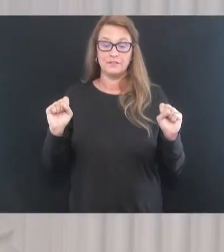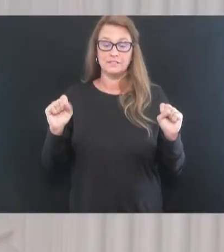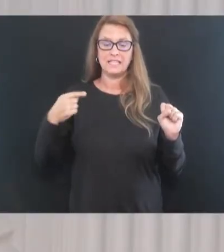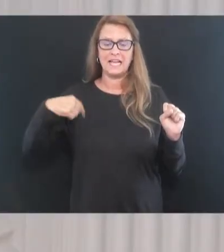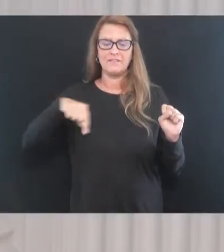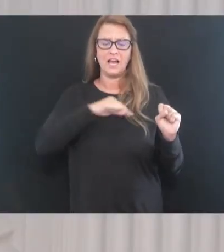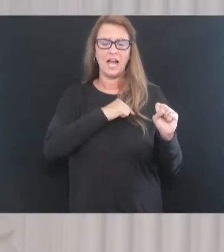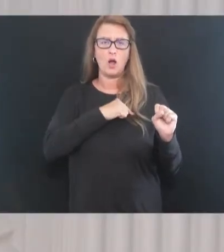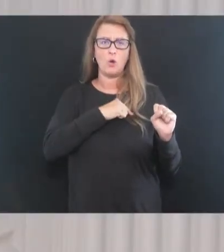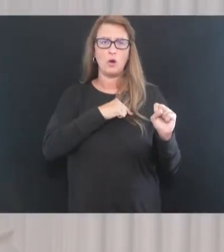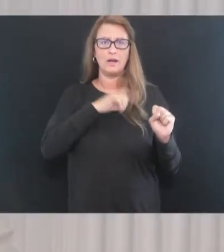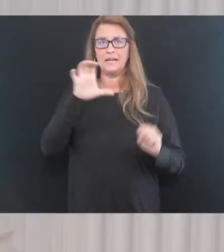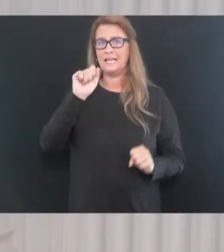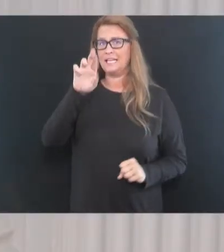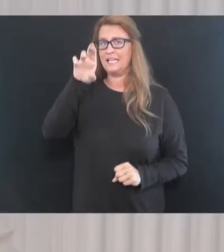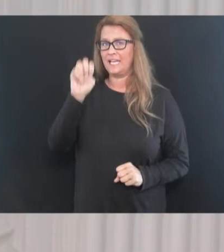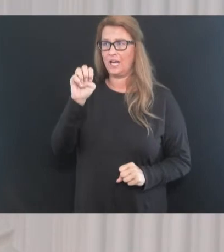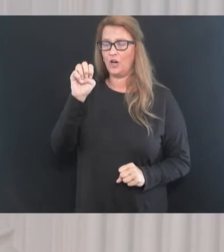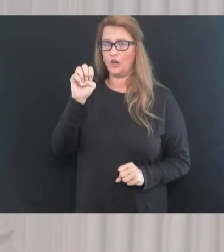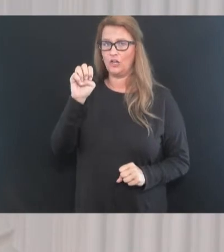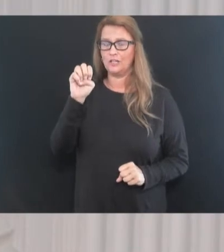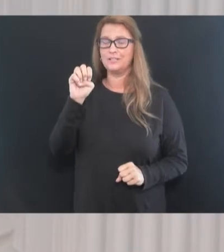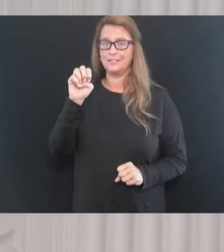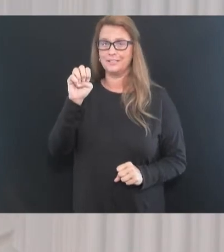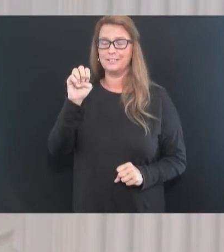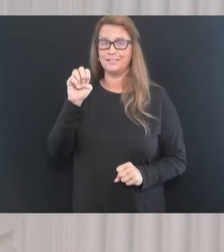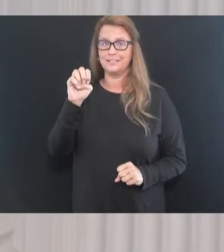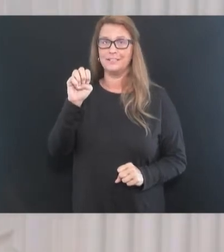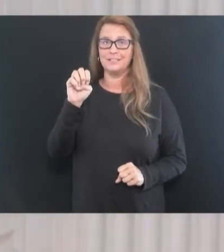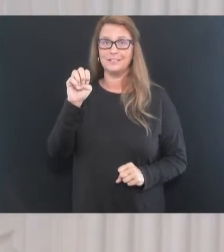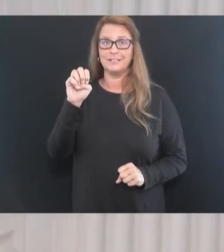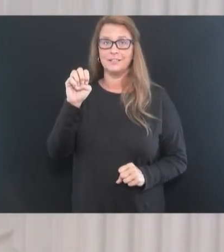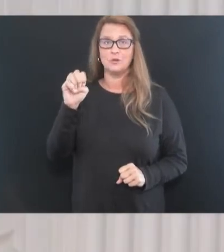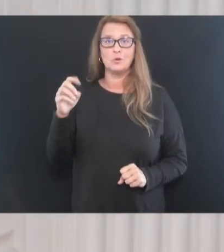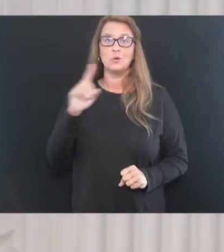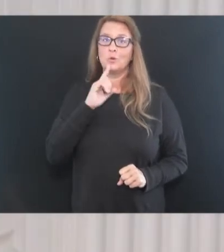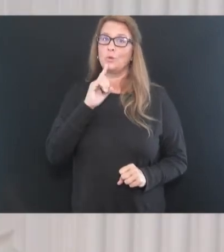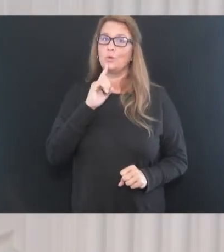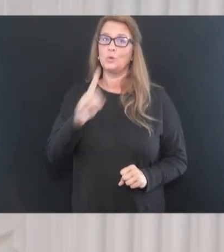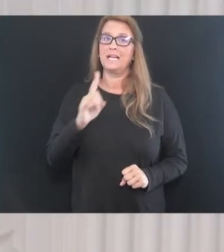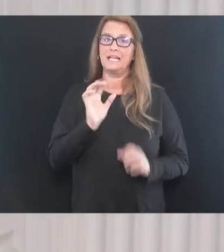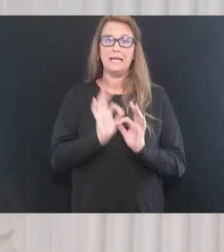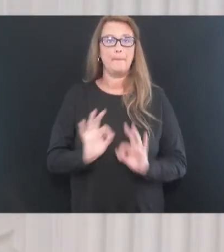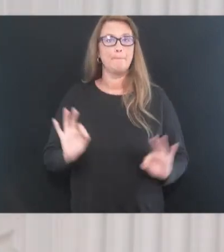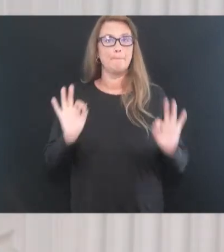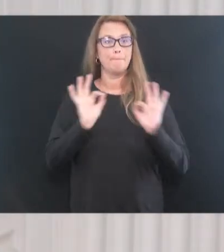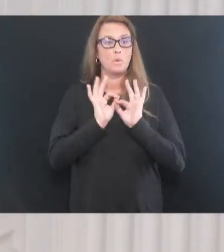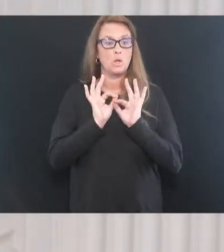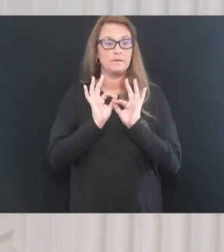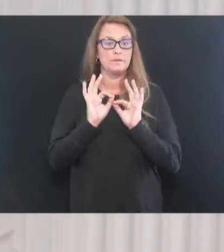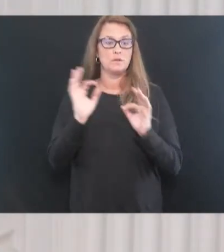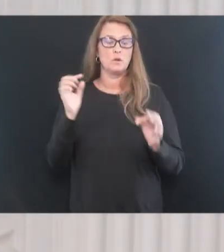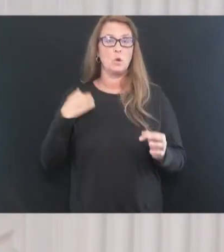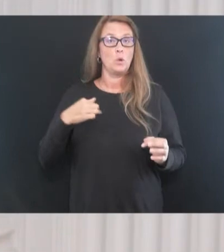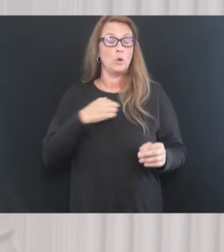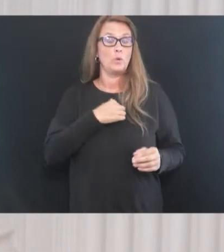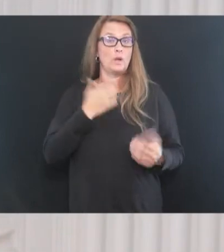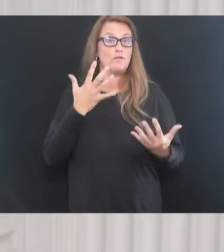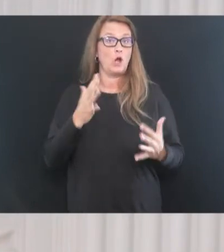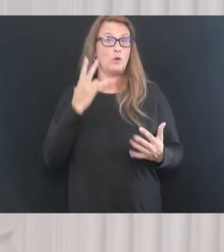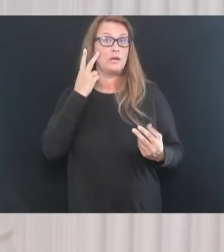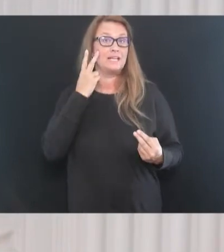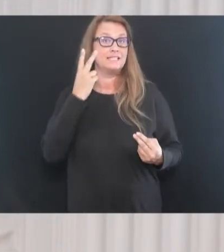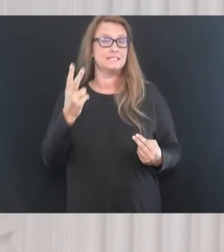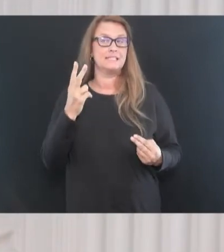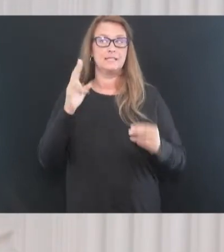that our Save Our Care. Save Our Care. Save Our Care is really, really important. So we have seen the